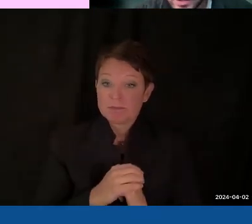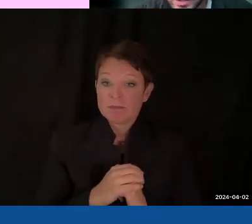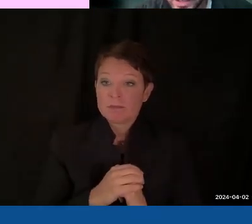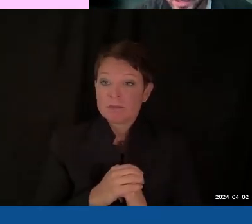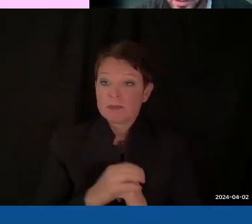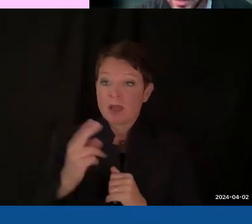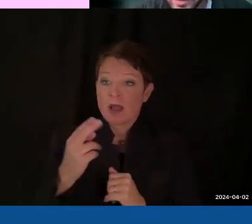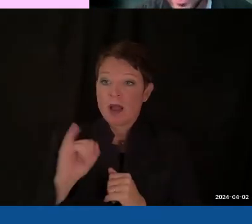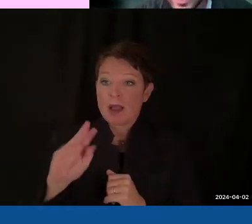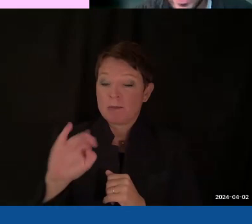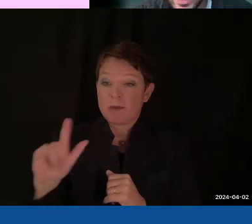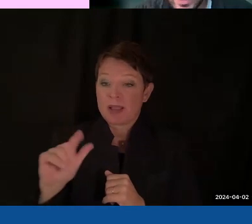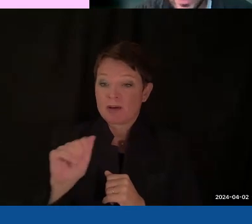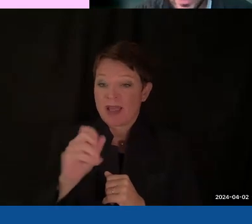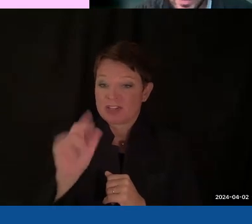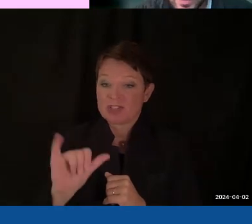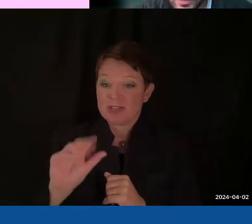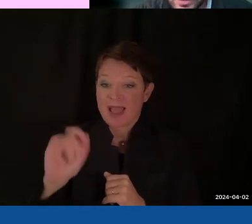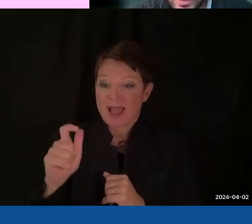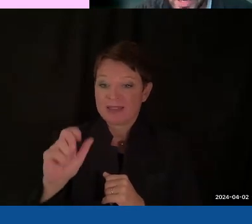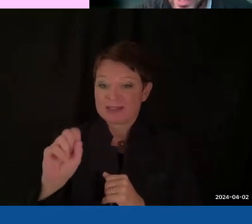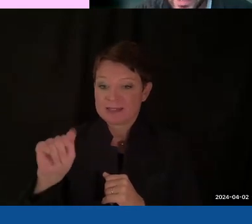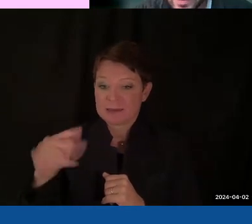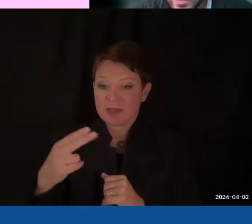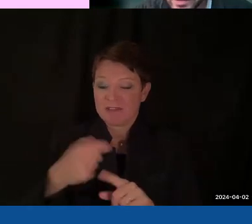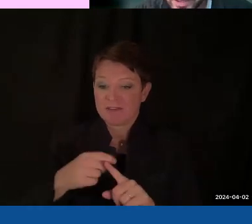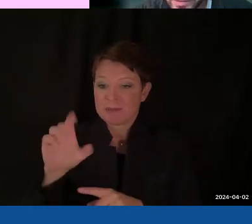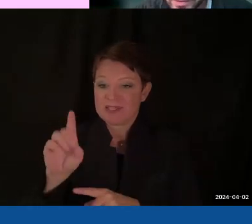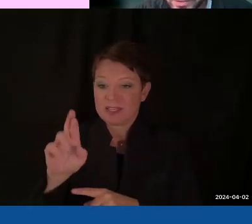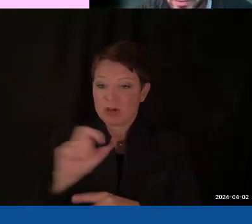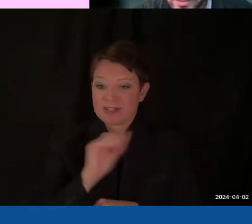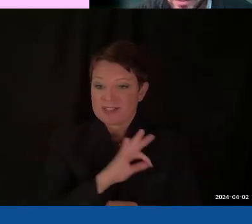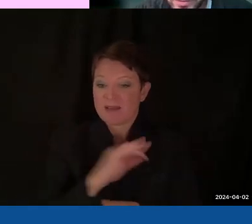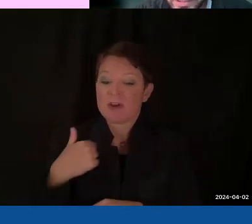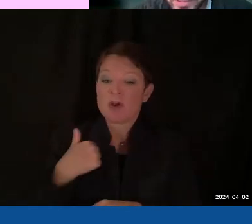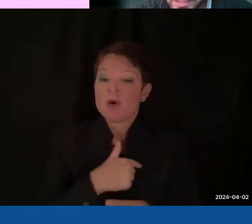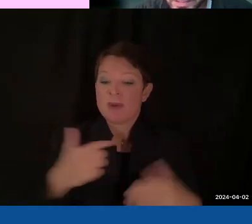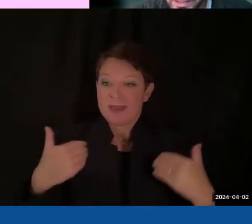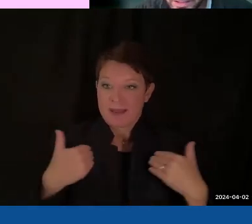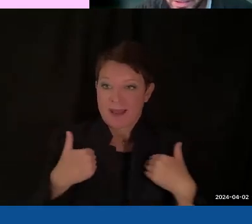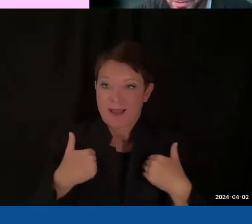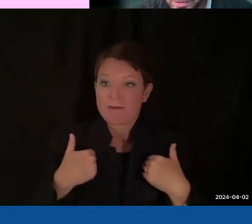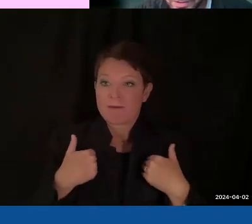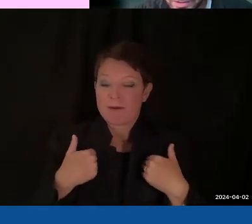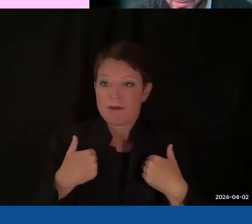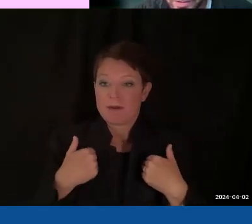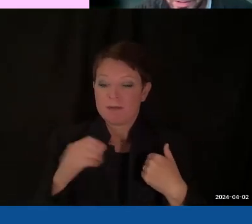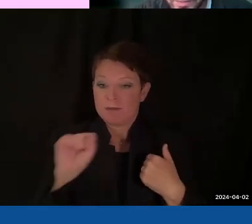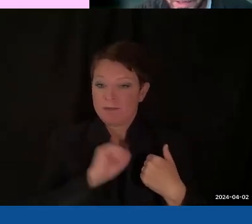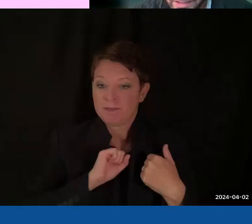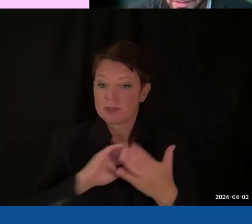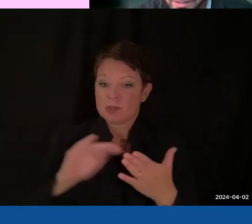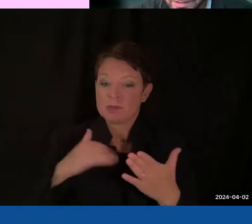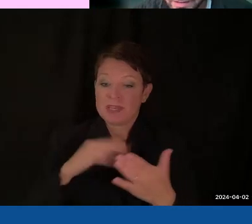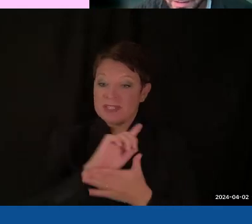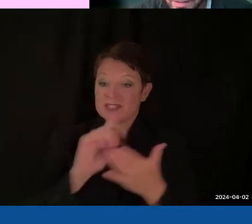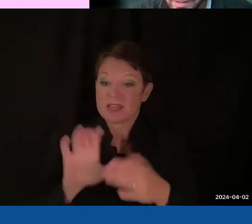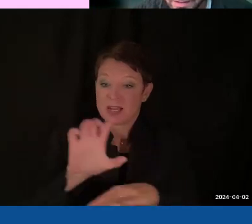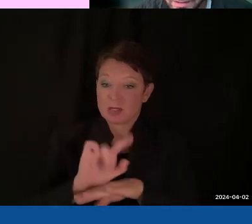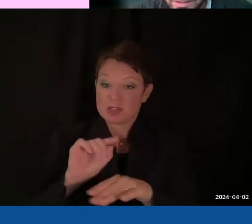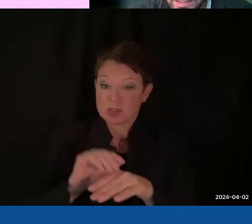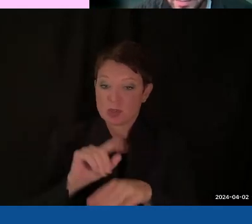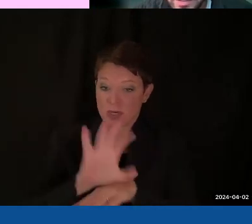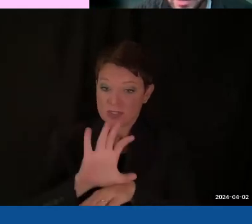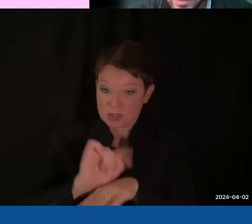Hi, Michael. Hi, Ashley. This is Alex Smith from CDR staff. We do have, excuse me, the design consultants on this